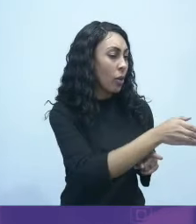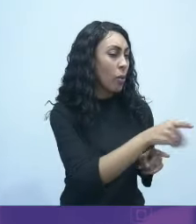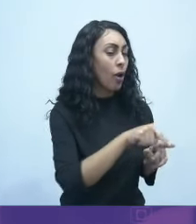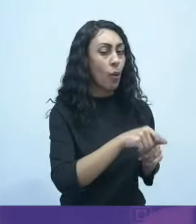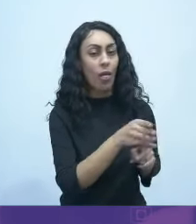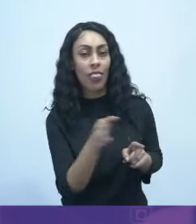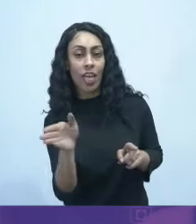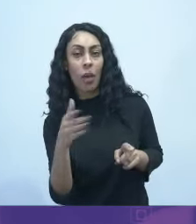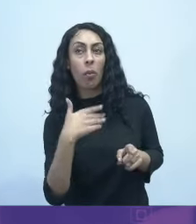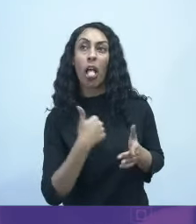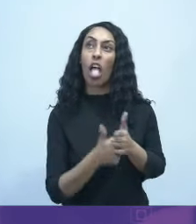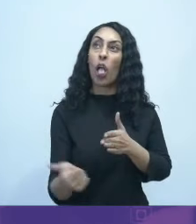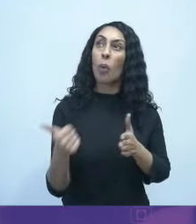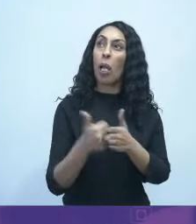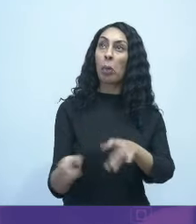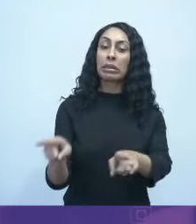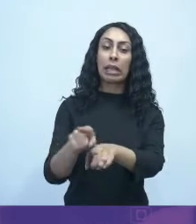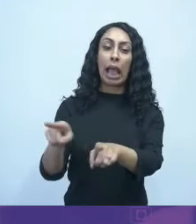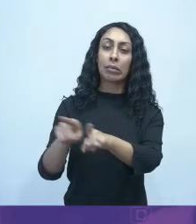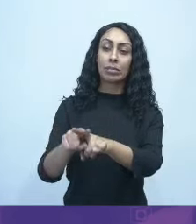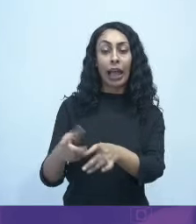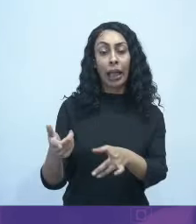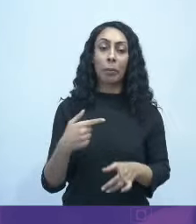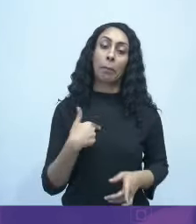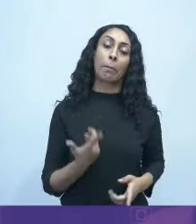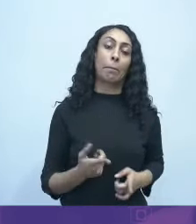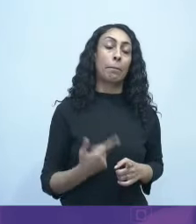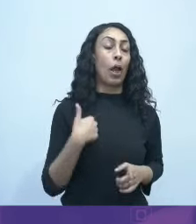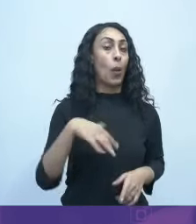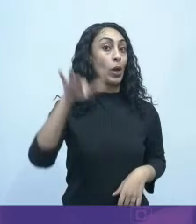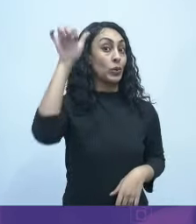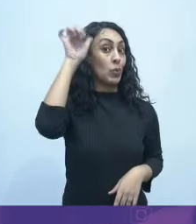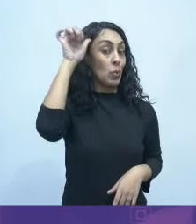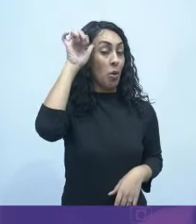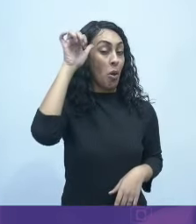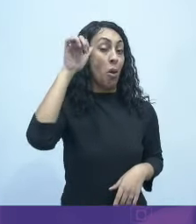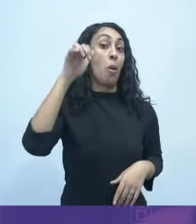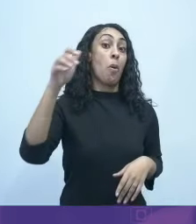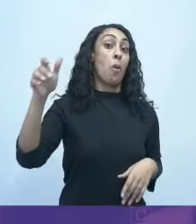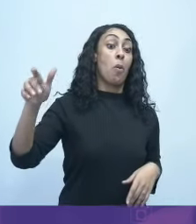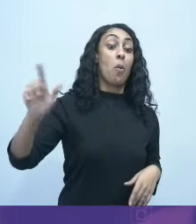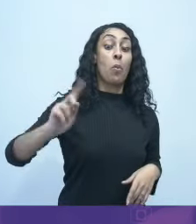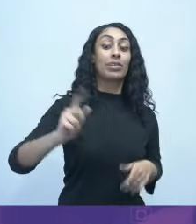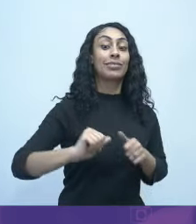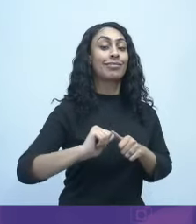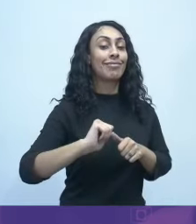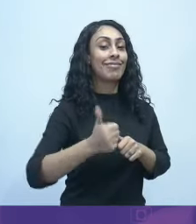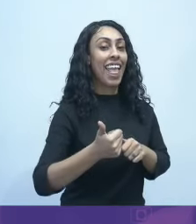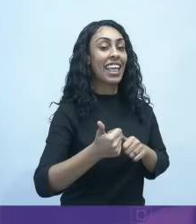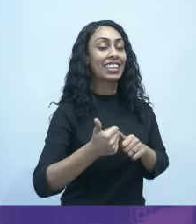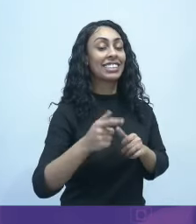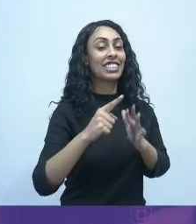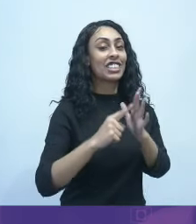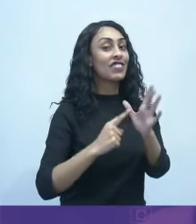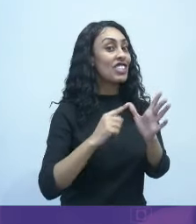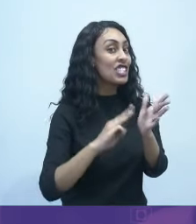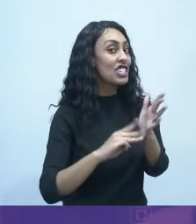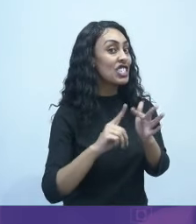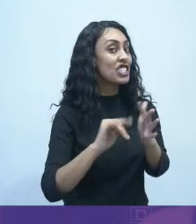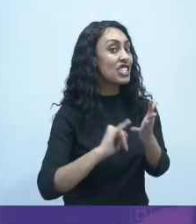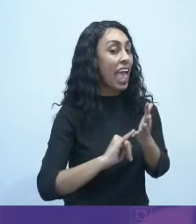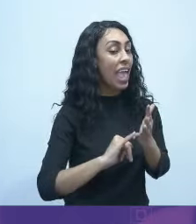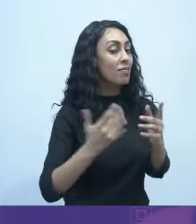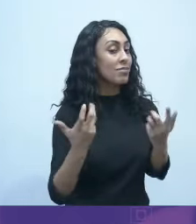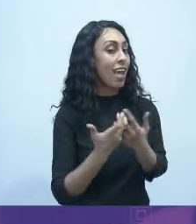because that's the way you've always done something. And I'm sure everyone will want to know what happens next for James and how will BSO support him on that